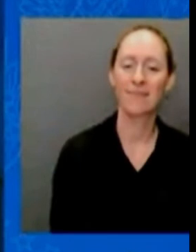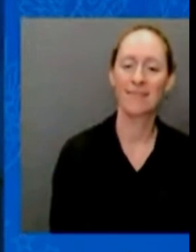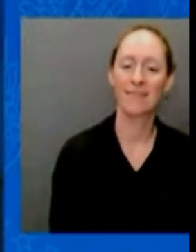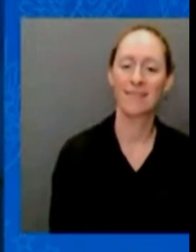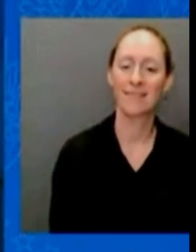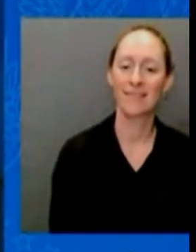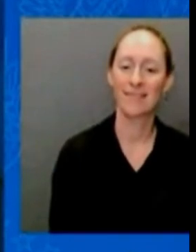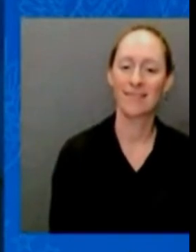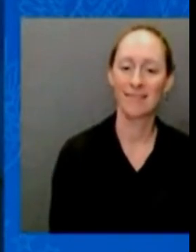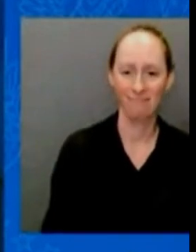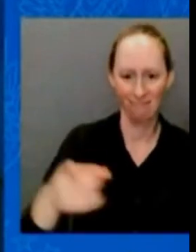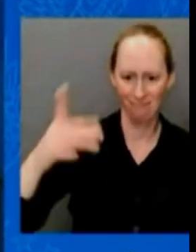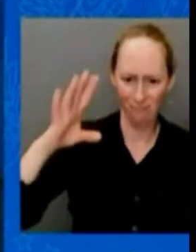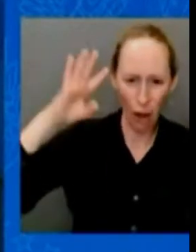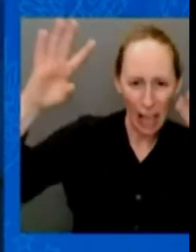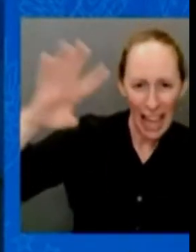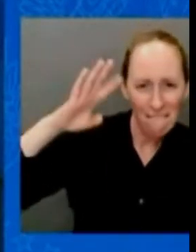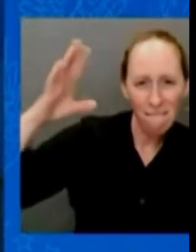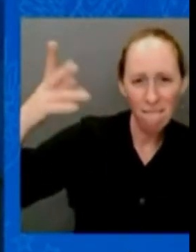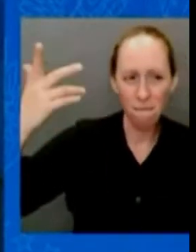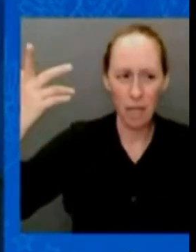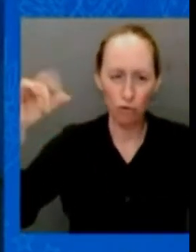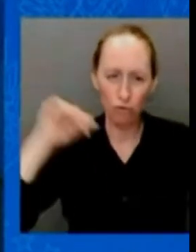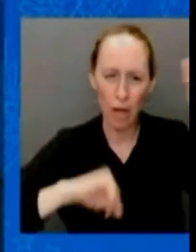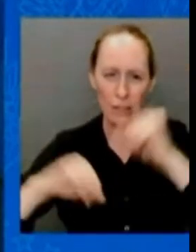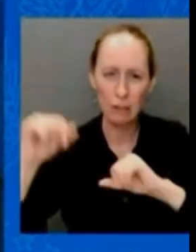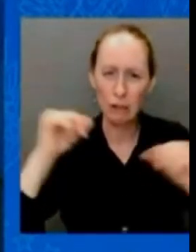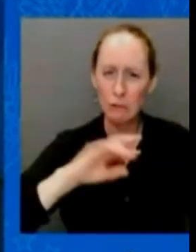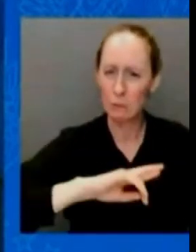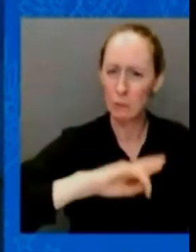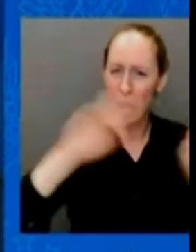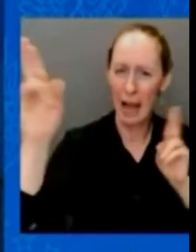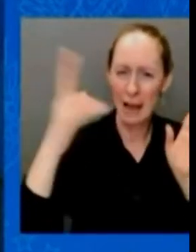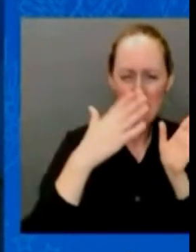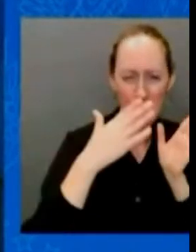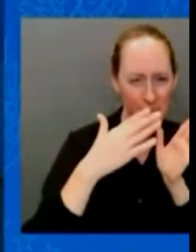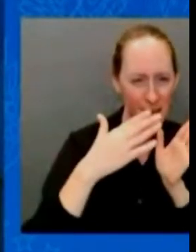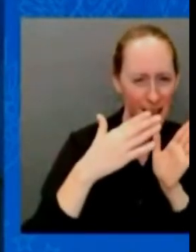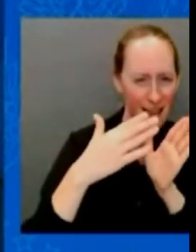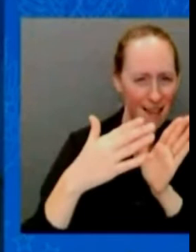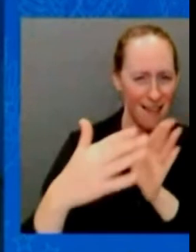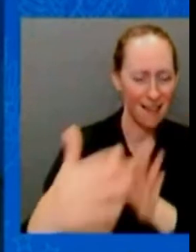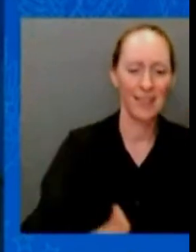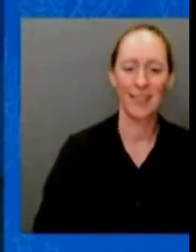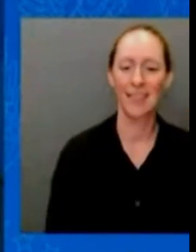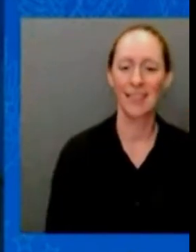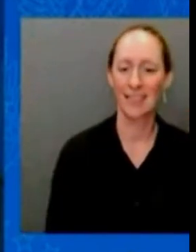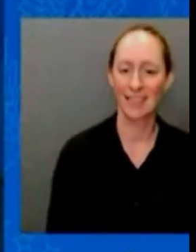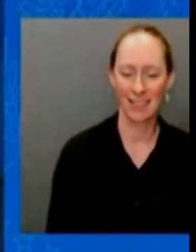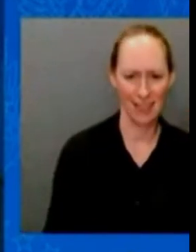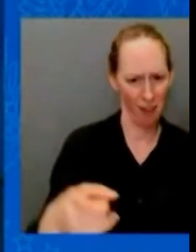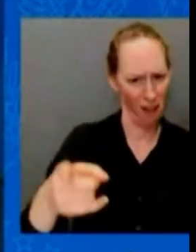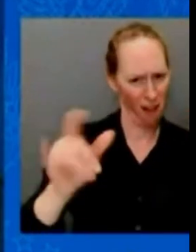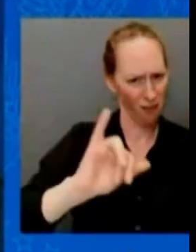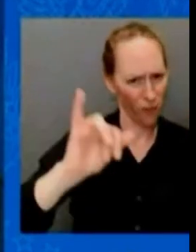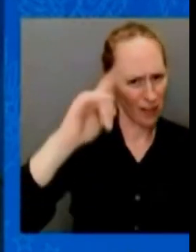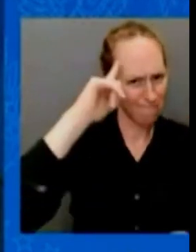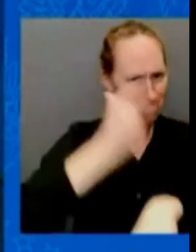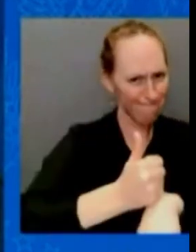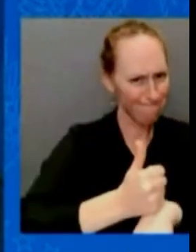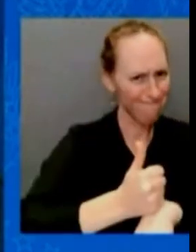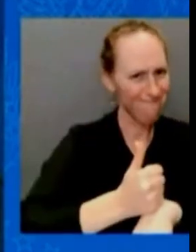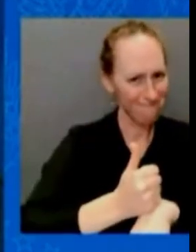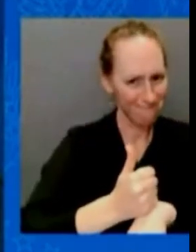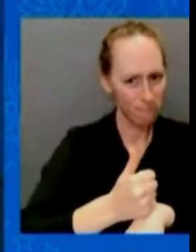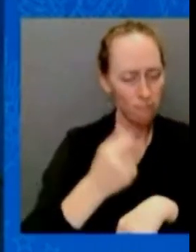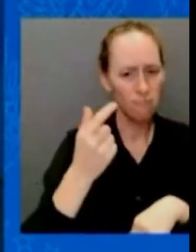strategic, firm, and yet fair. You helped achieve, you were instrumental in achieving